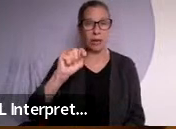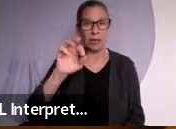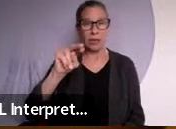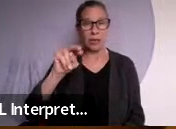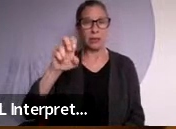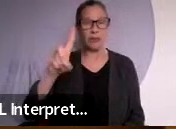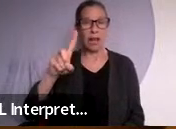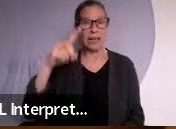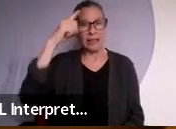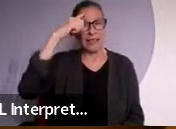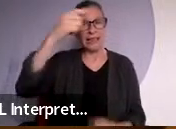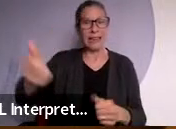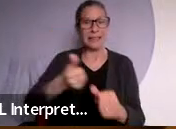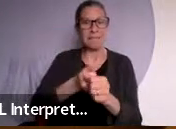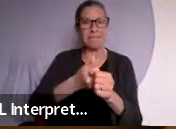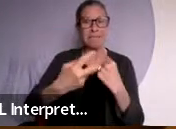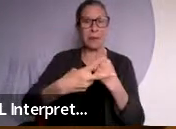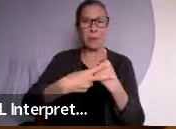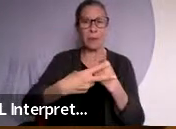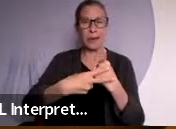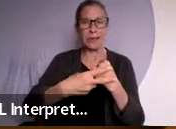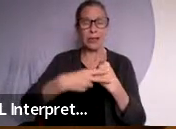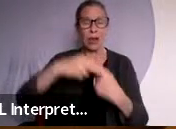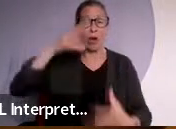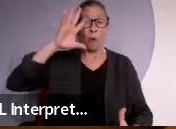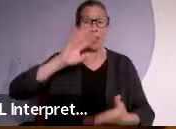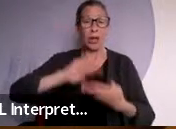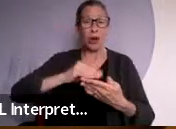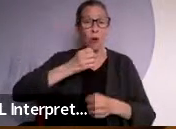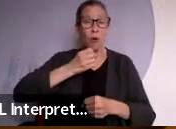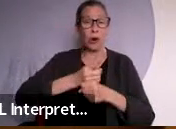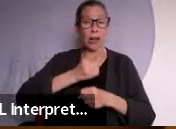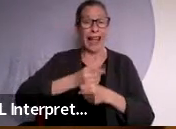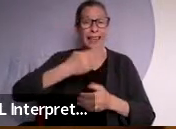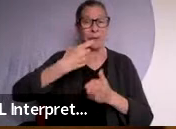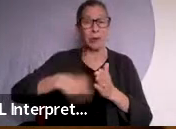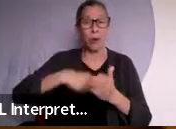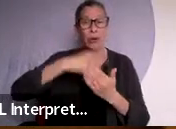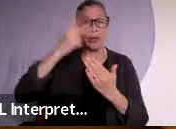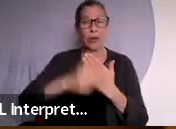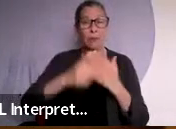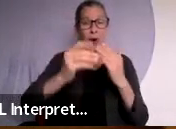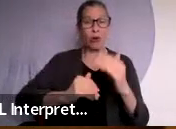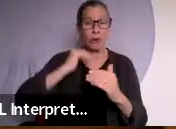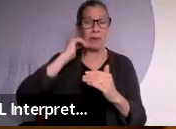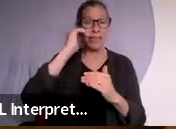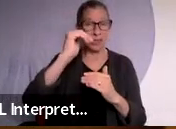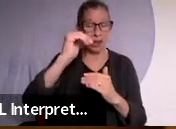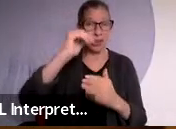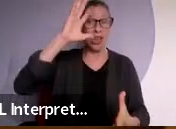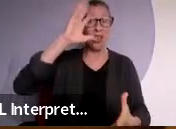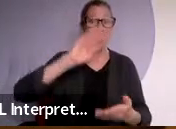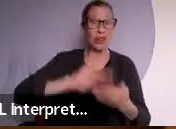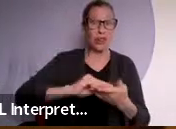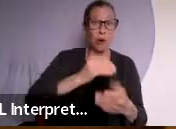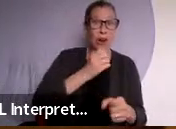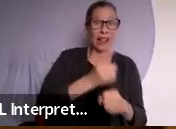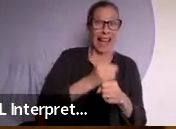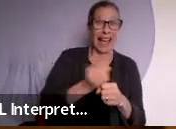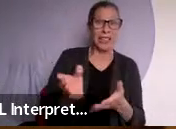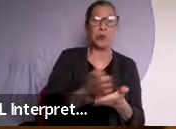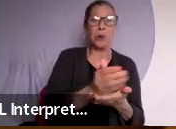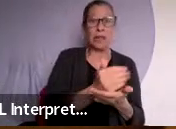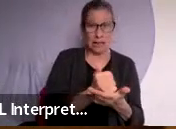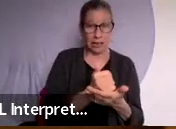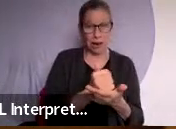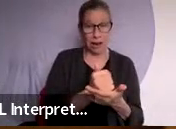as reserves. When the total annual cost of the program exceeds the total annual income, we